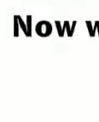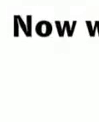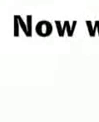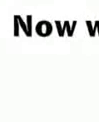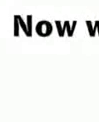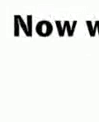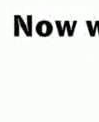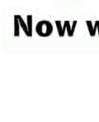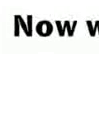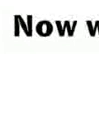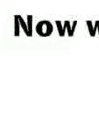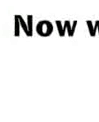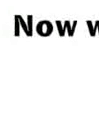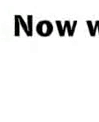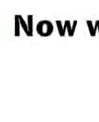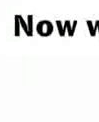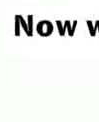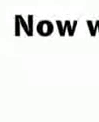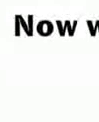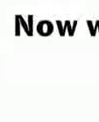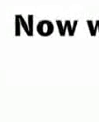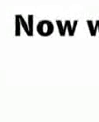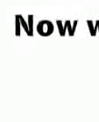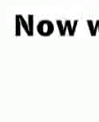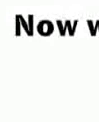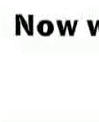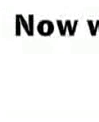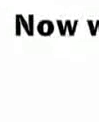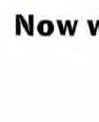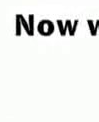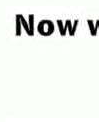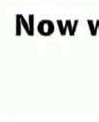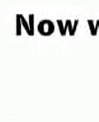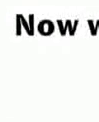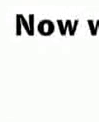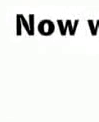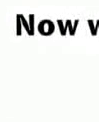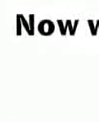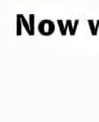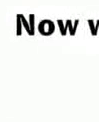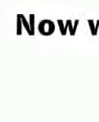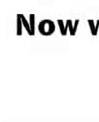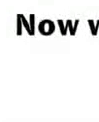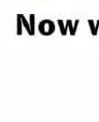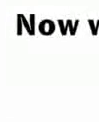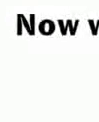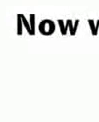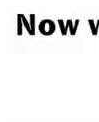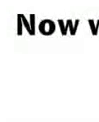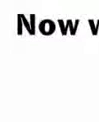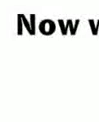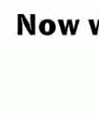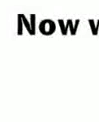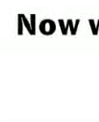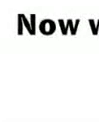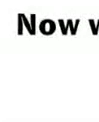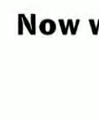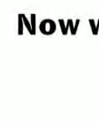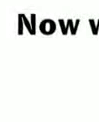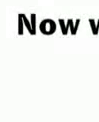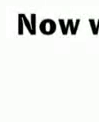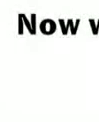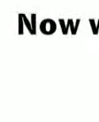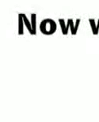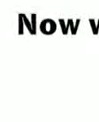473-8483-472-5665. 66th year of quality Catholic education, the Naga Parochial School is now accepting girls